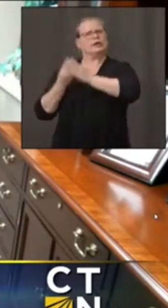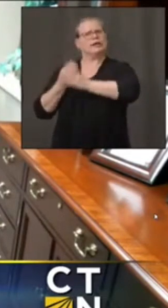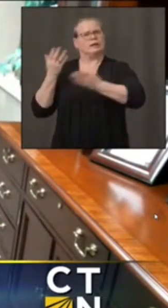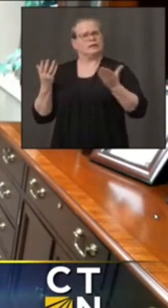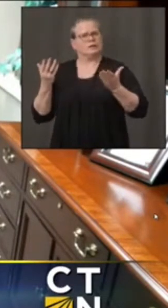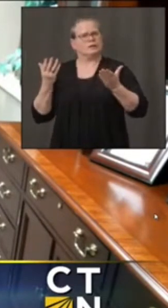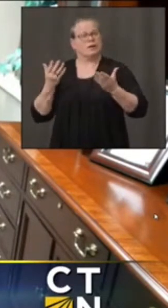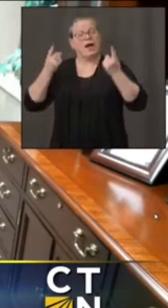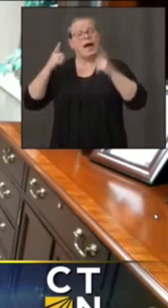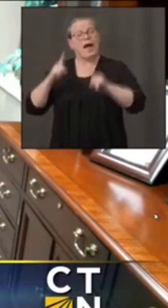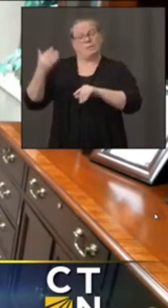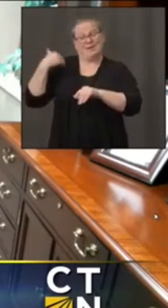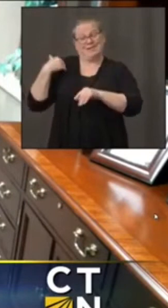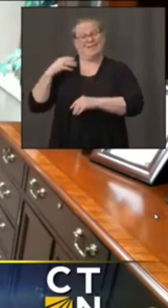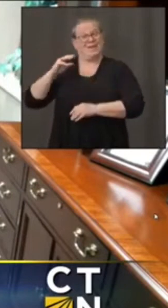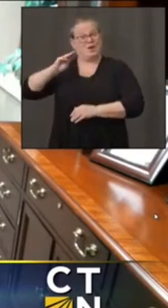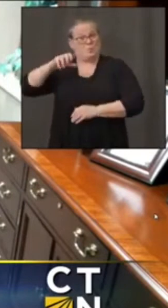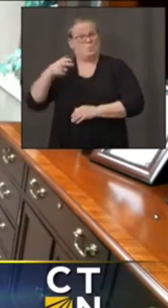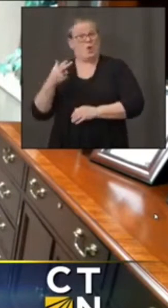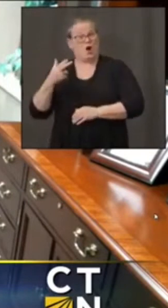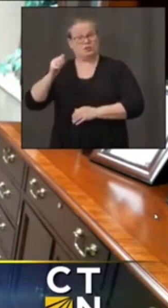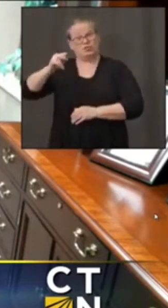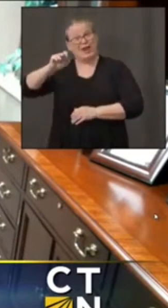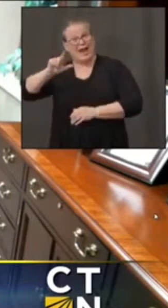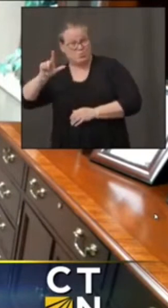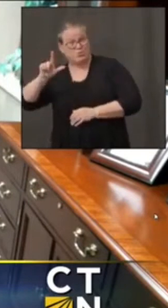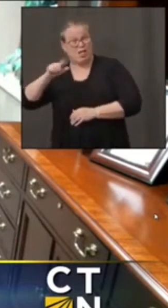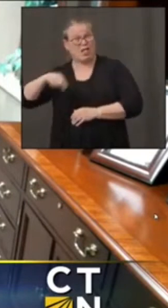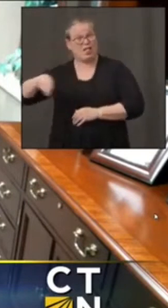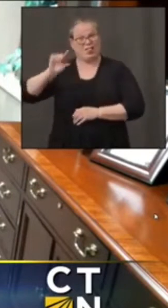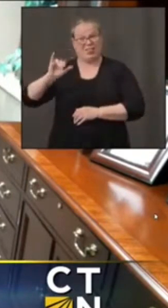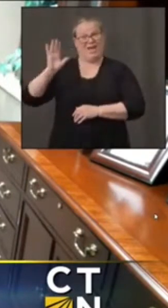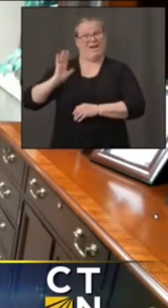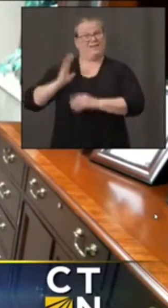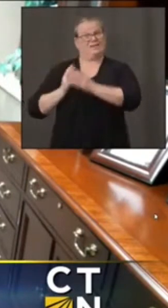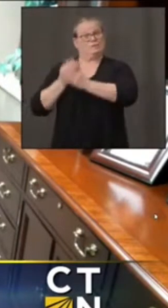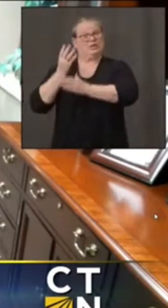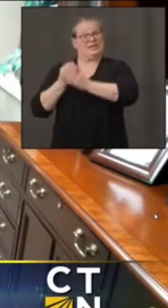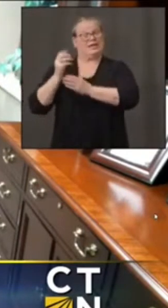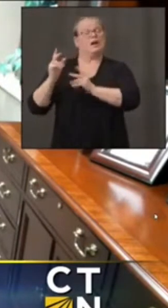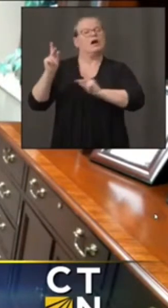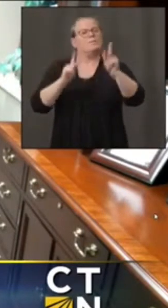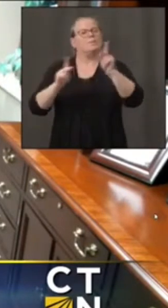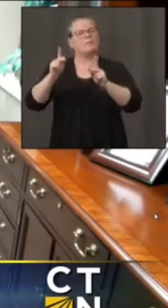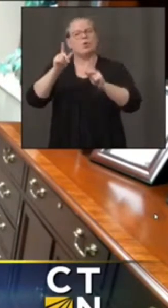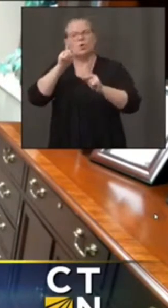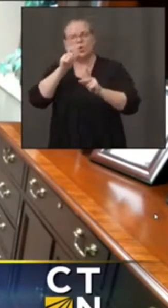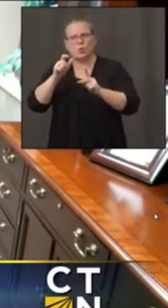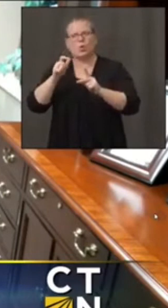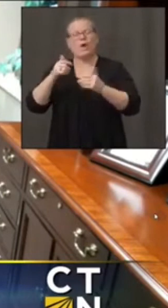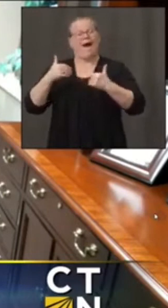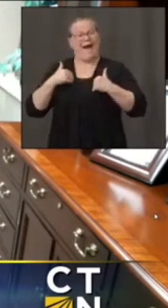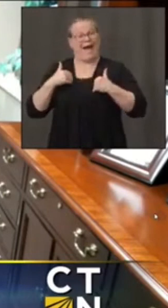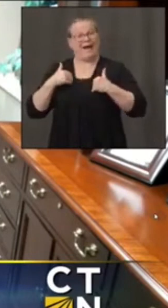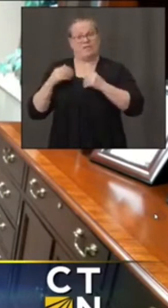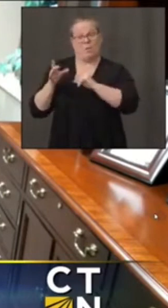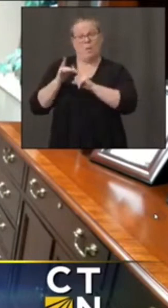earlier months, the percentage of individuals testing positive who were under the age of 18 was